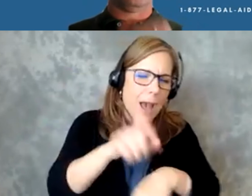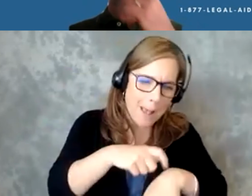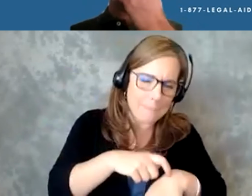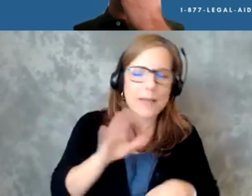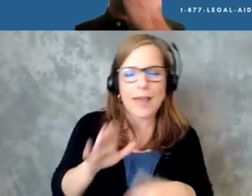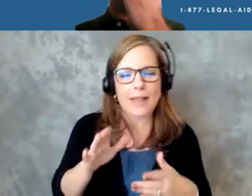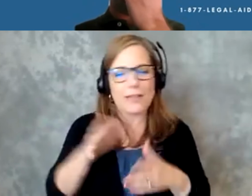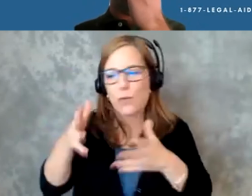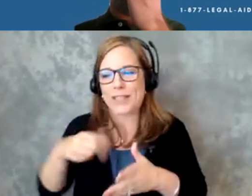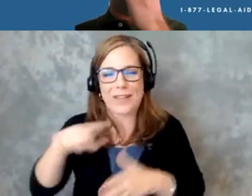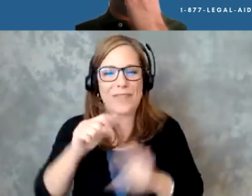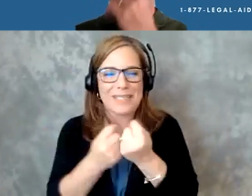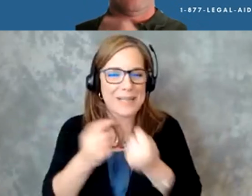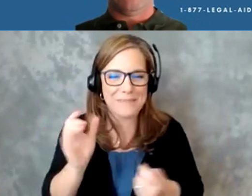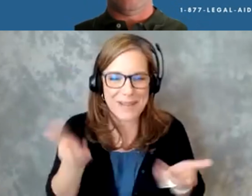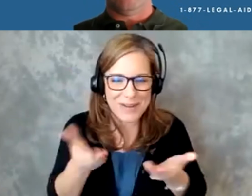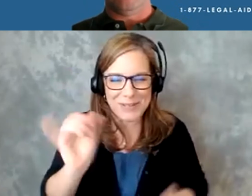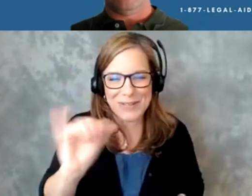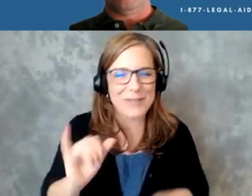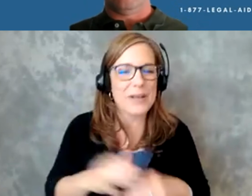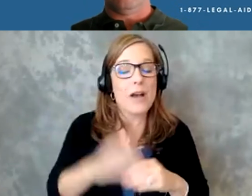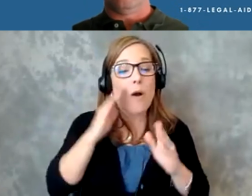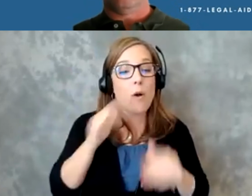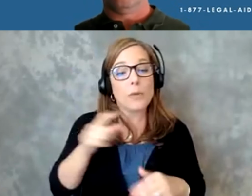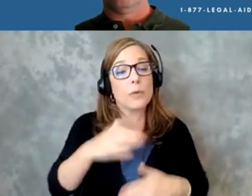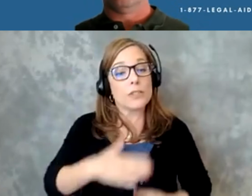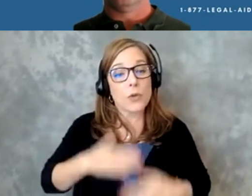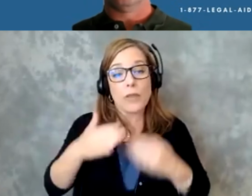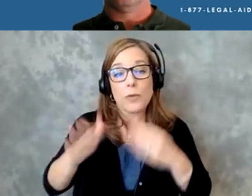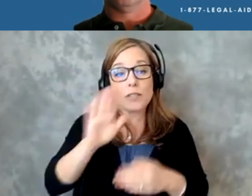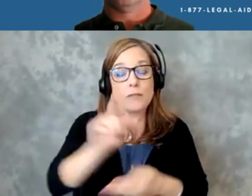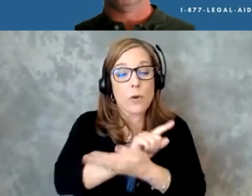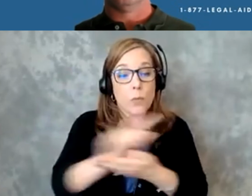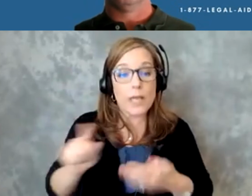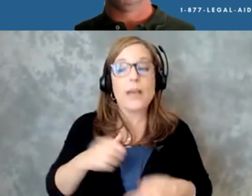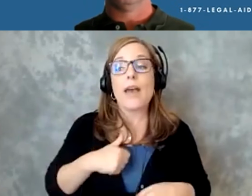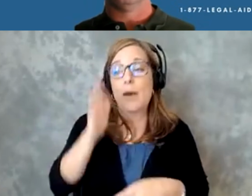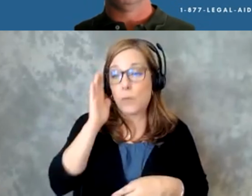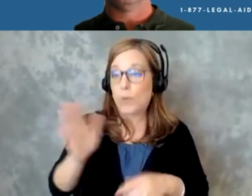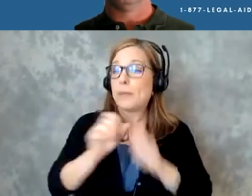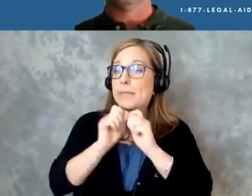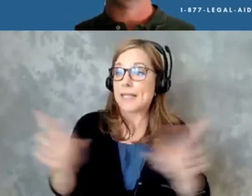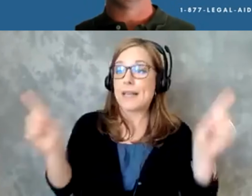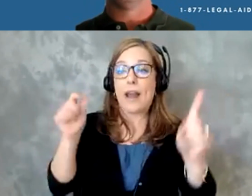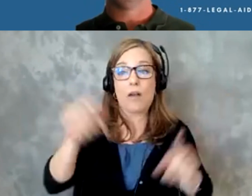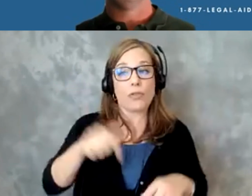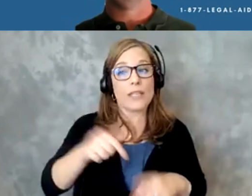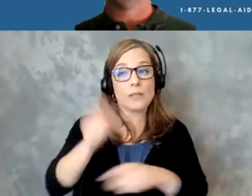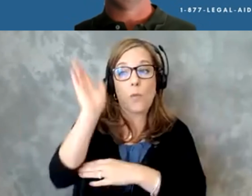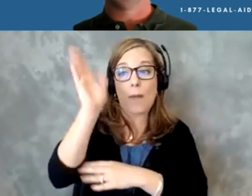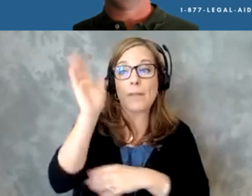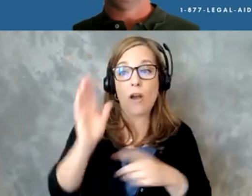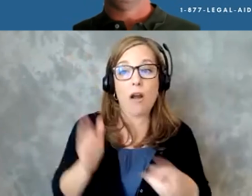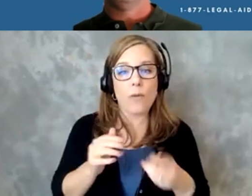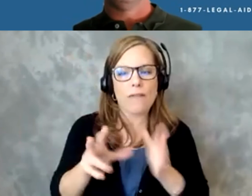And with that, I hope everybody enjoys the rest of their week, and we will be sending out a recording of this webinar. We'll send out the